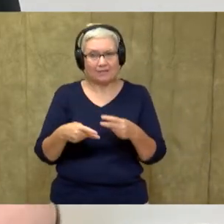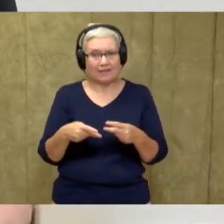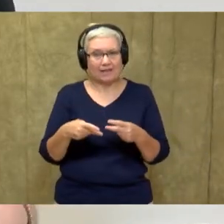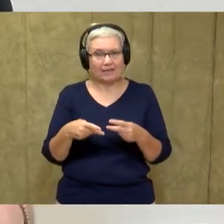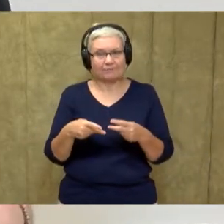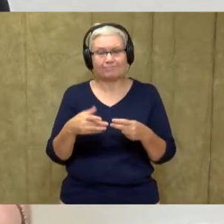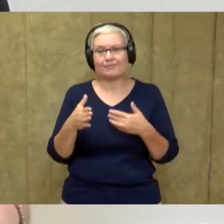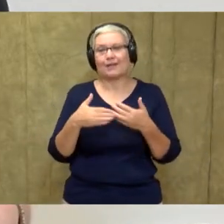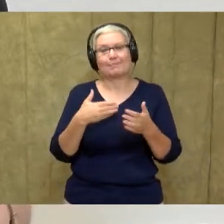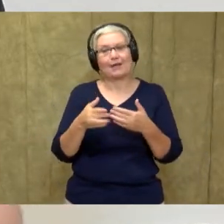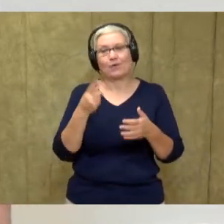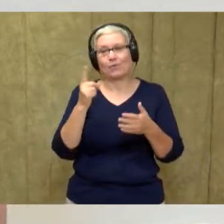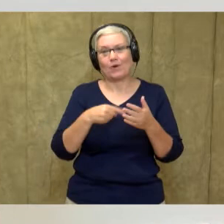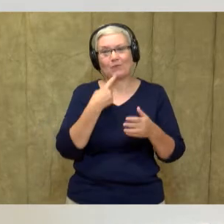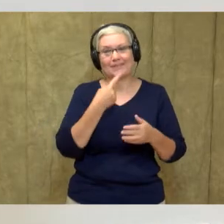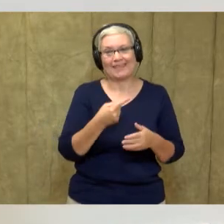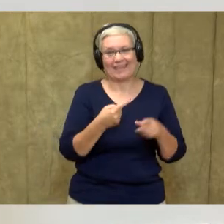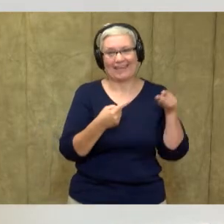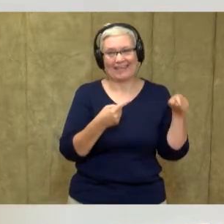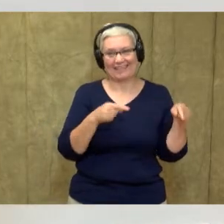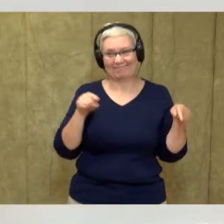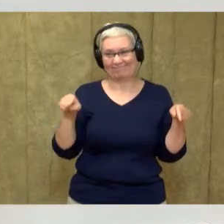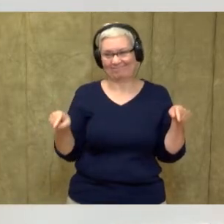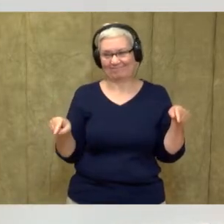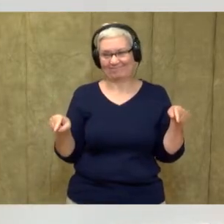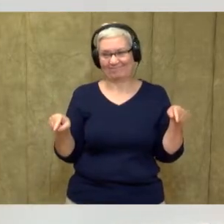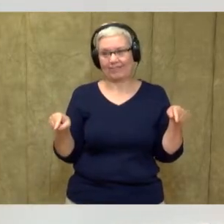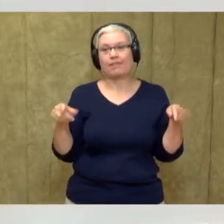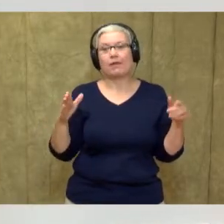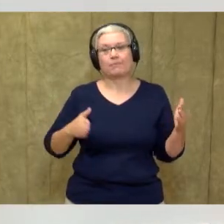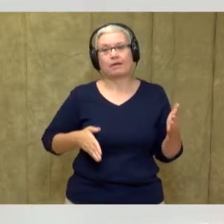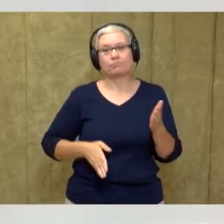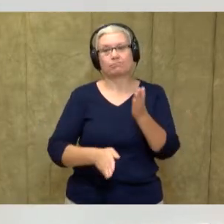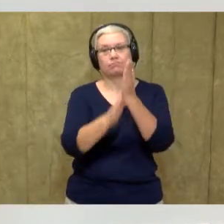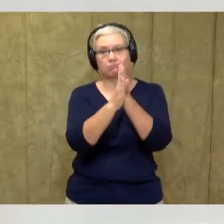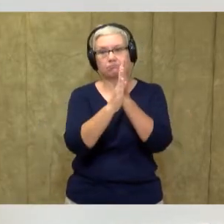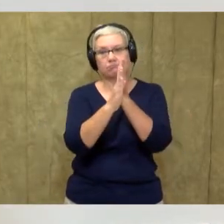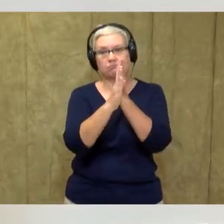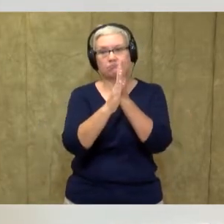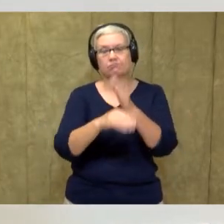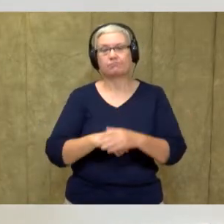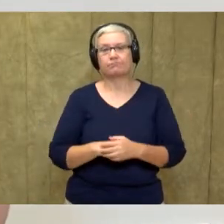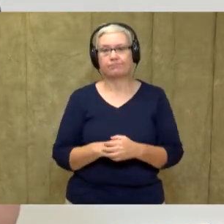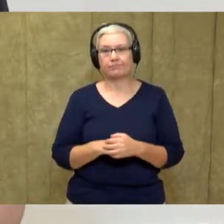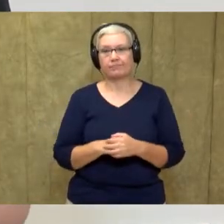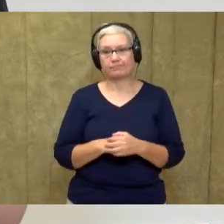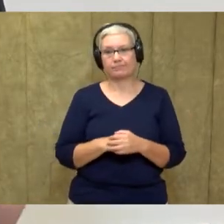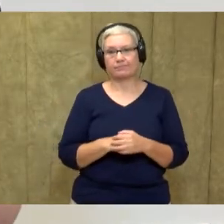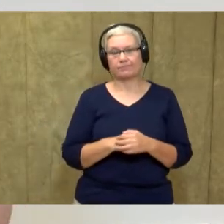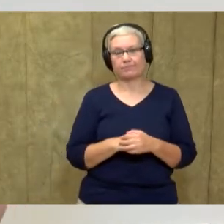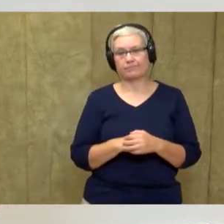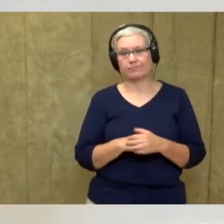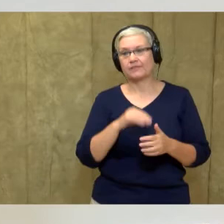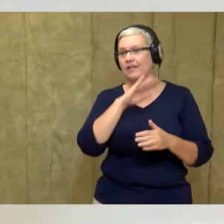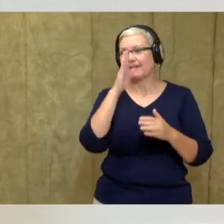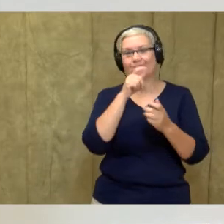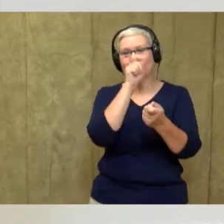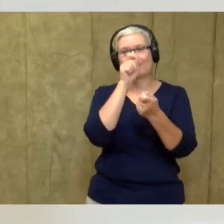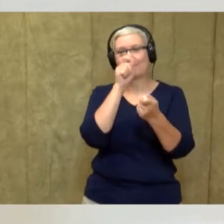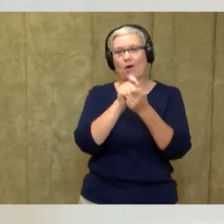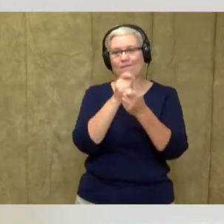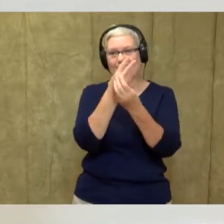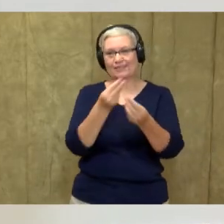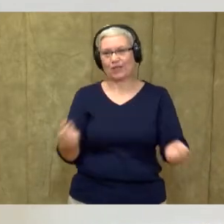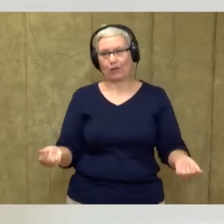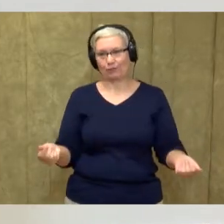we say, there's always going to be a barrier, okay? There's never, ever a perfect solution.